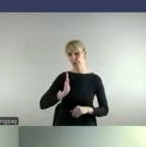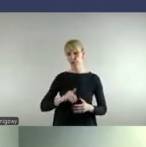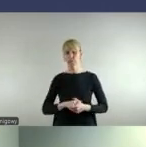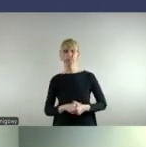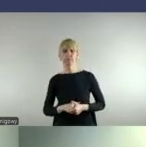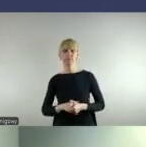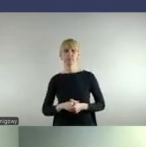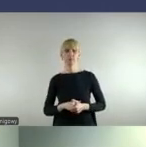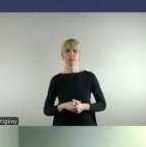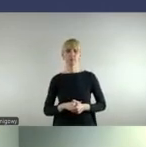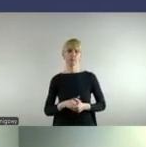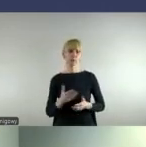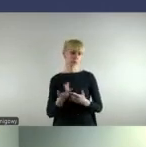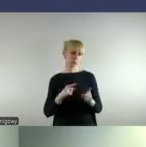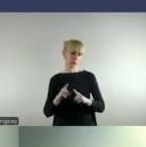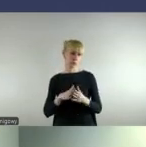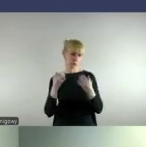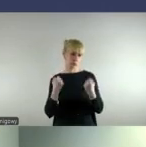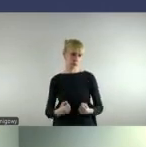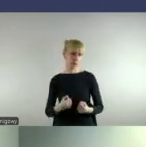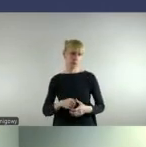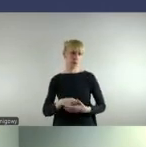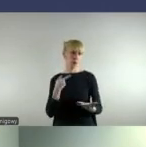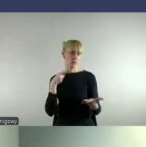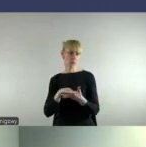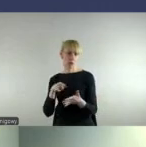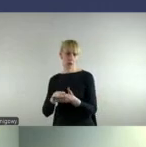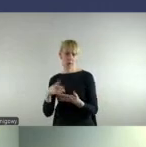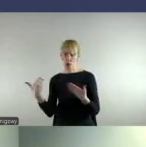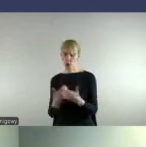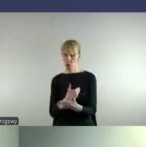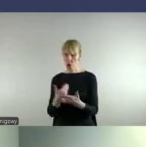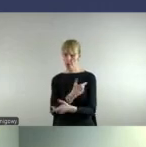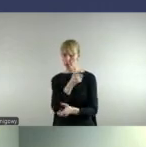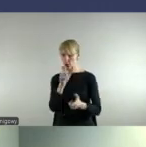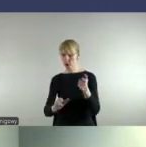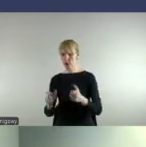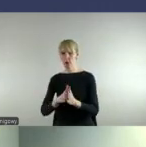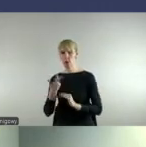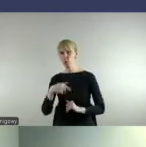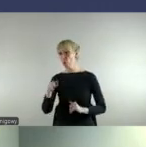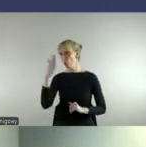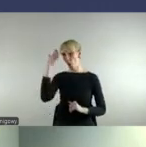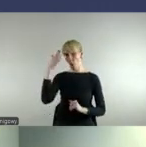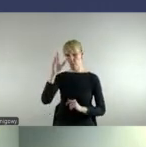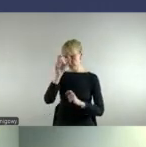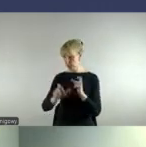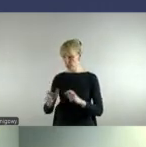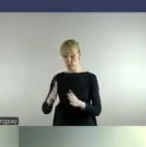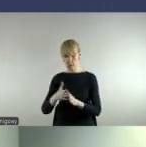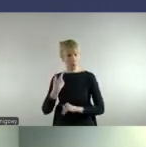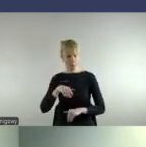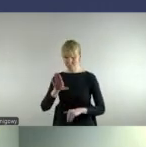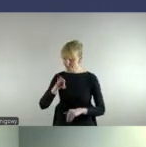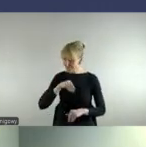are also indications that newcomers and foreigners aren't always welcomed and included, and that there are some tendencies to